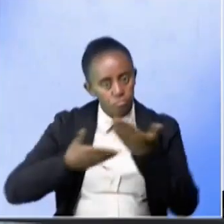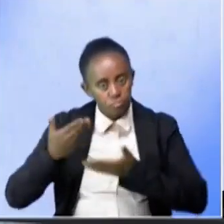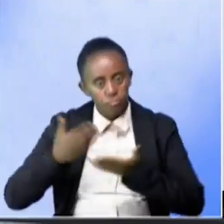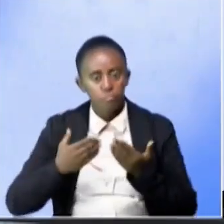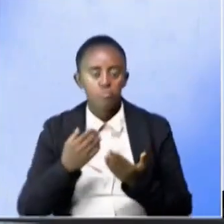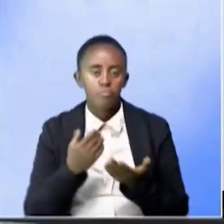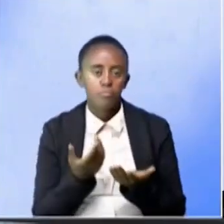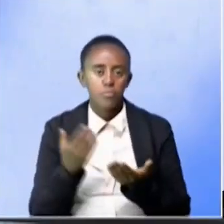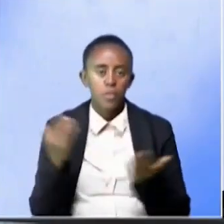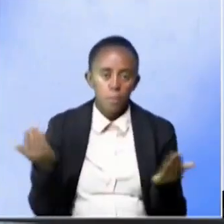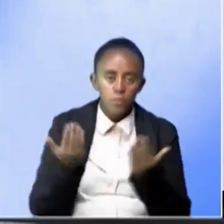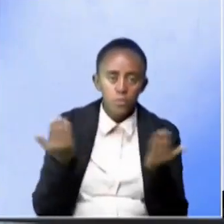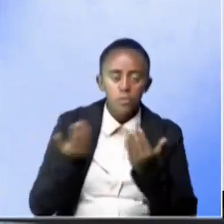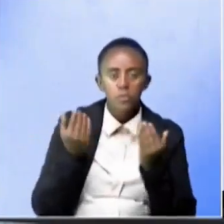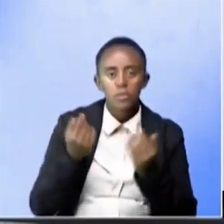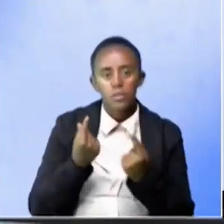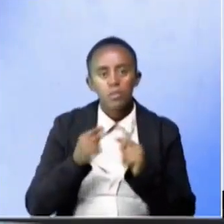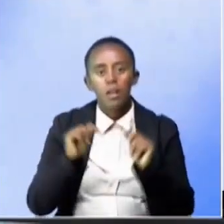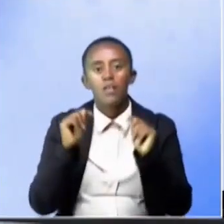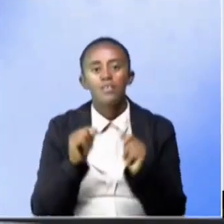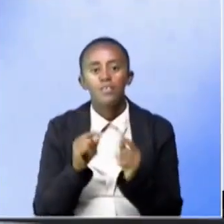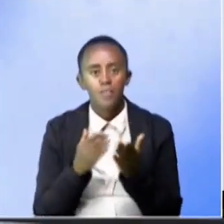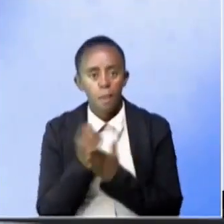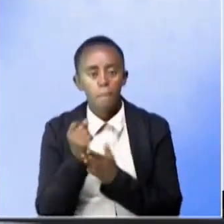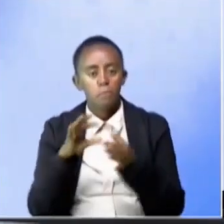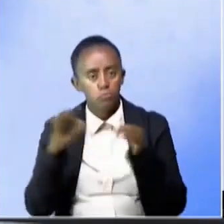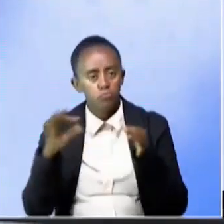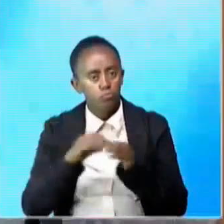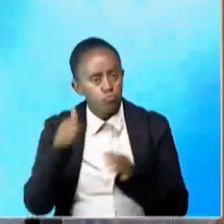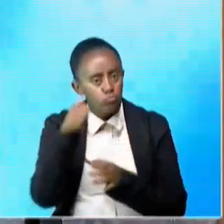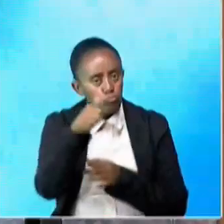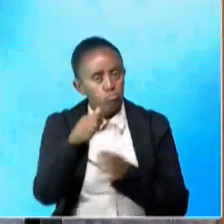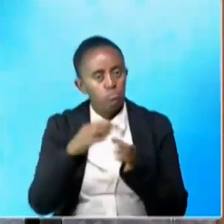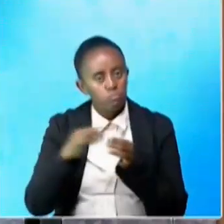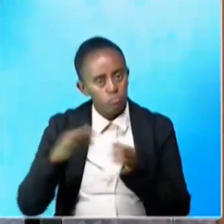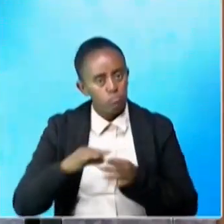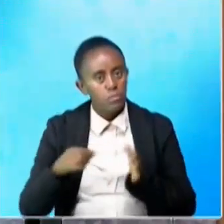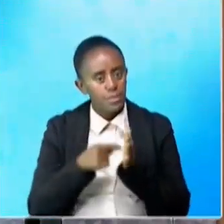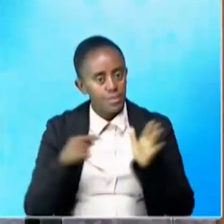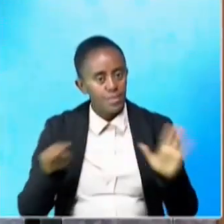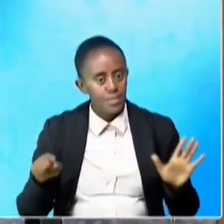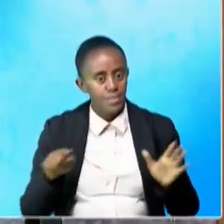I appreciate you. Try to make some sentences by your own. It's clear about it.